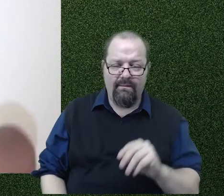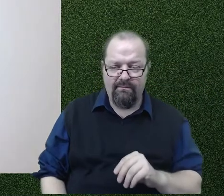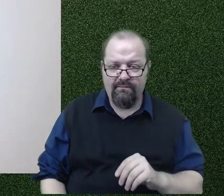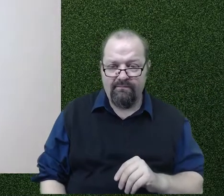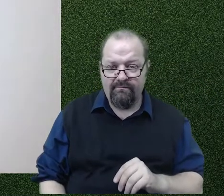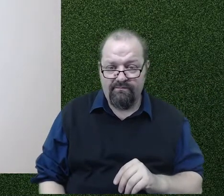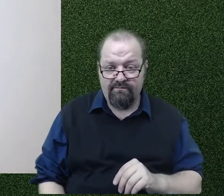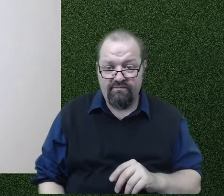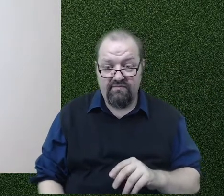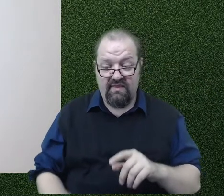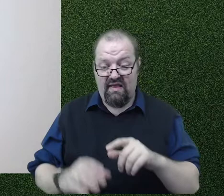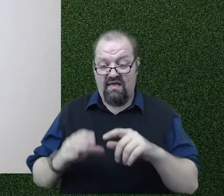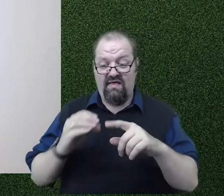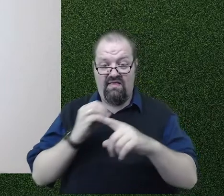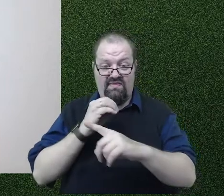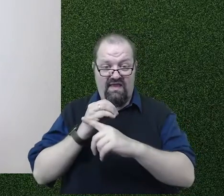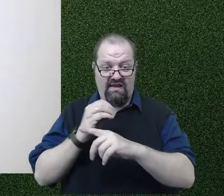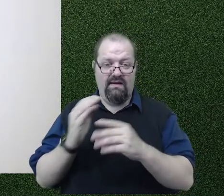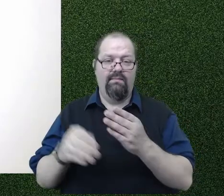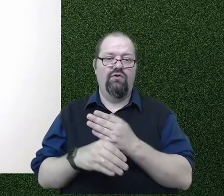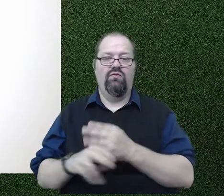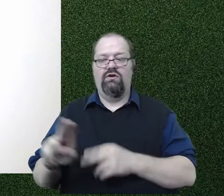Theta is the angle between U and V.